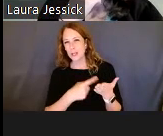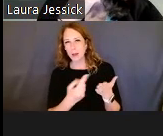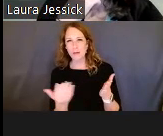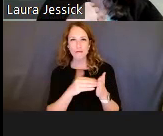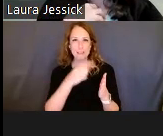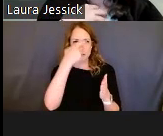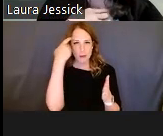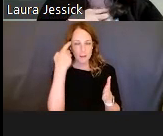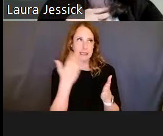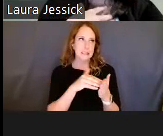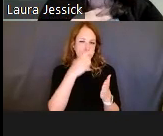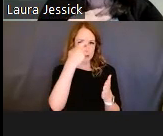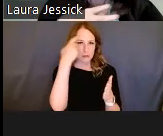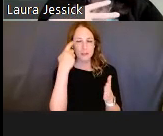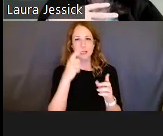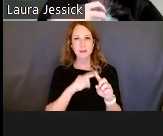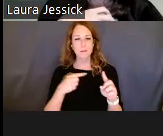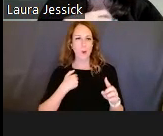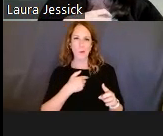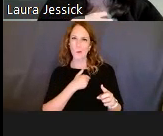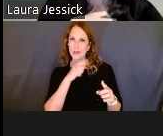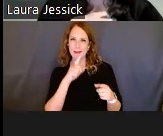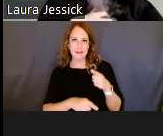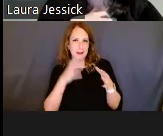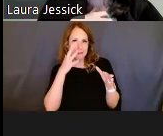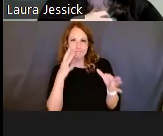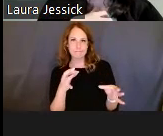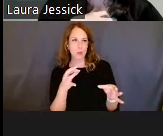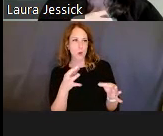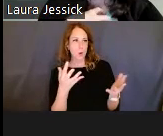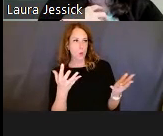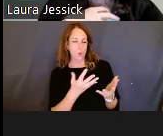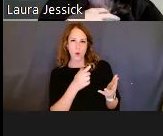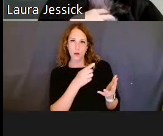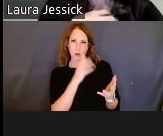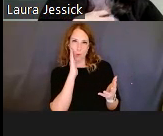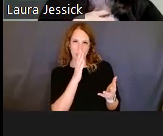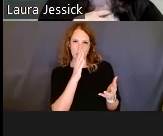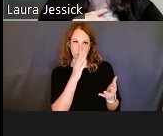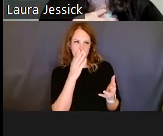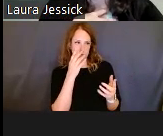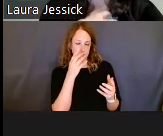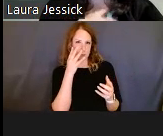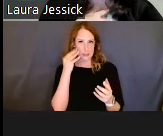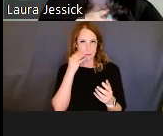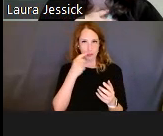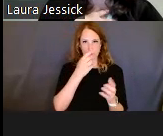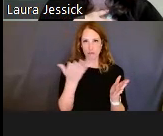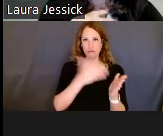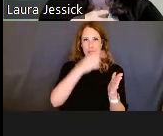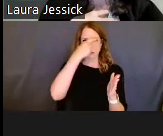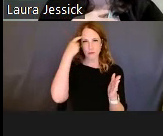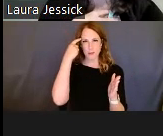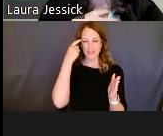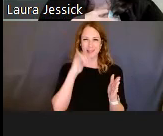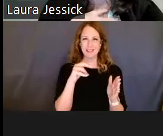re-traumatizing. We don't get to decide what is re-traumatizing to a survivor. That is really